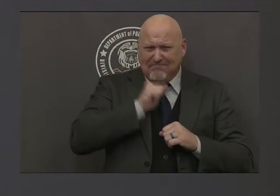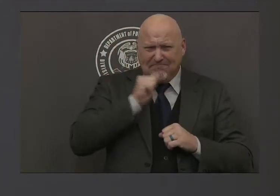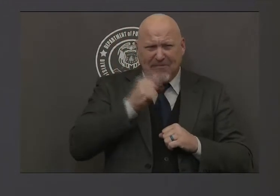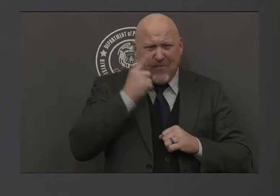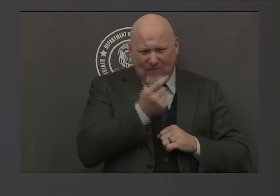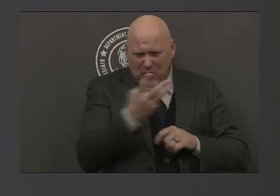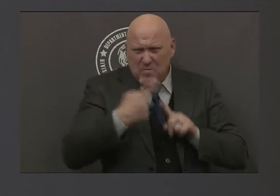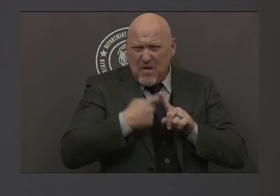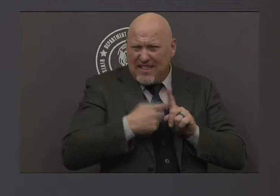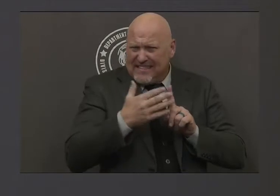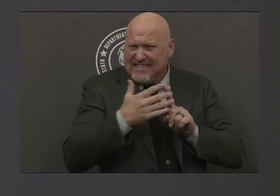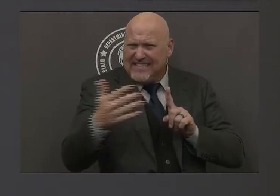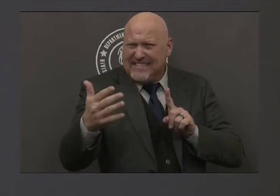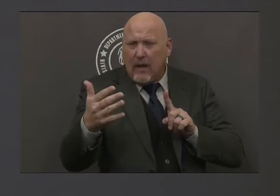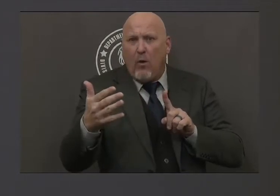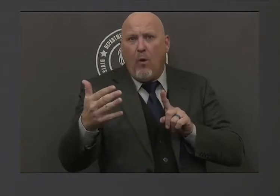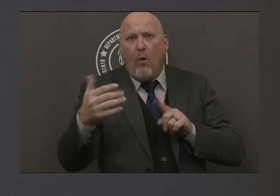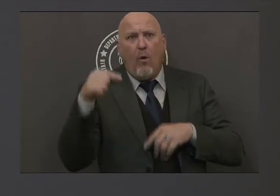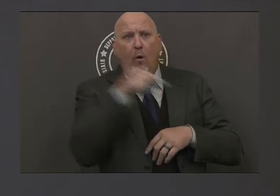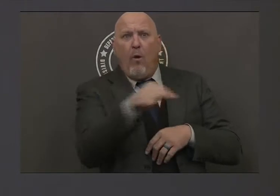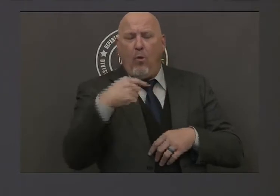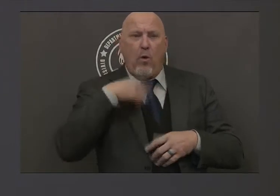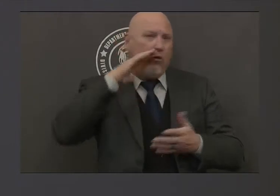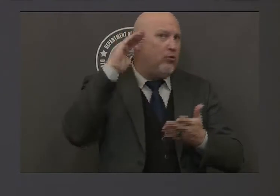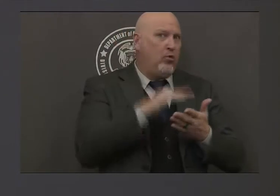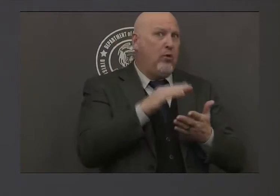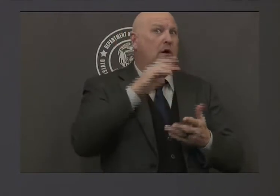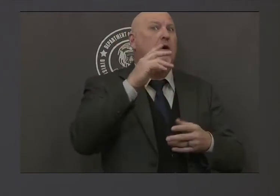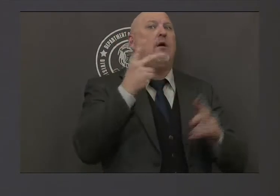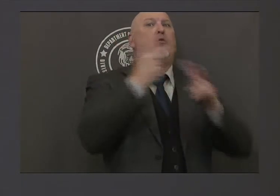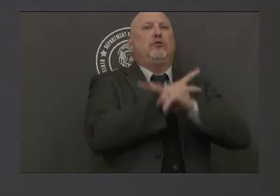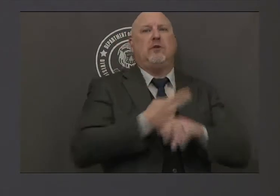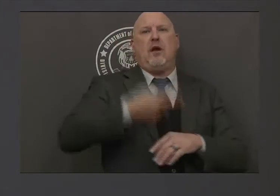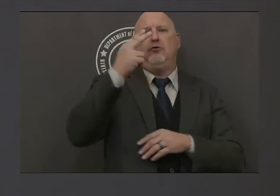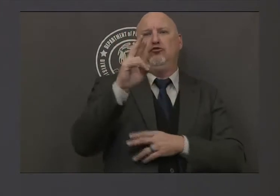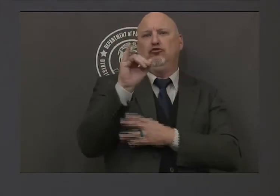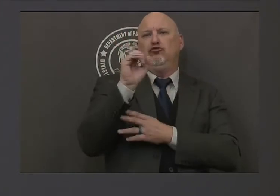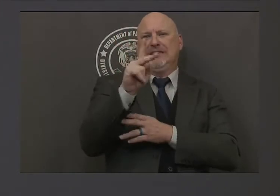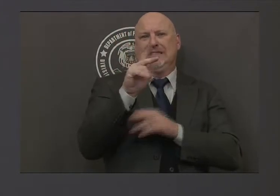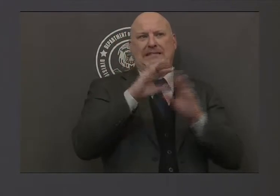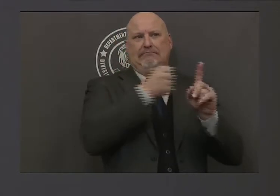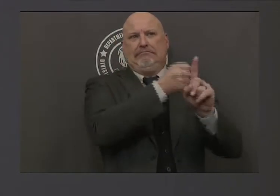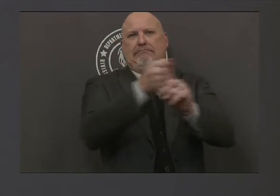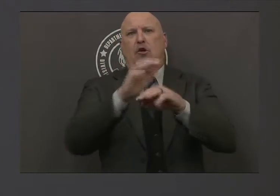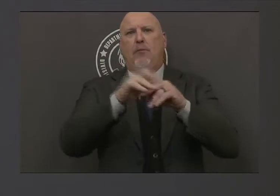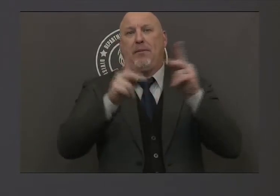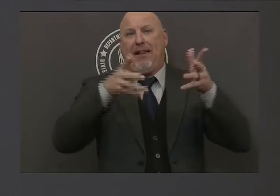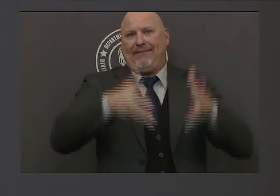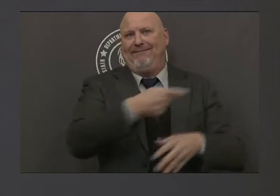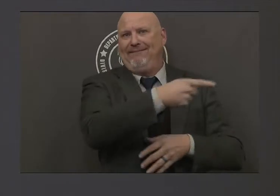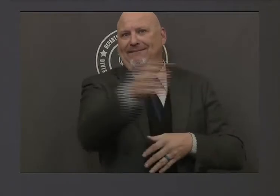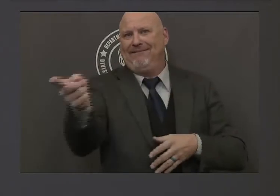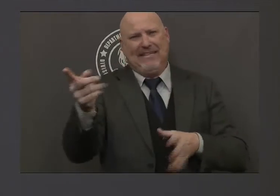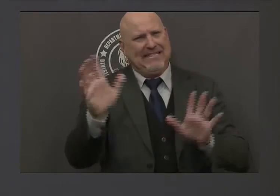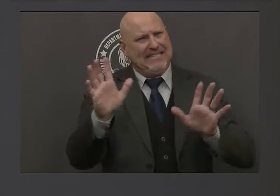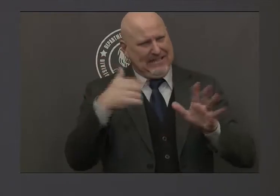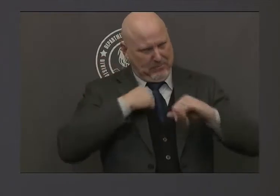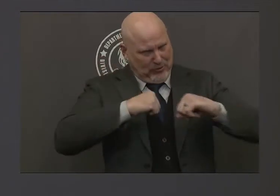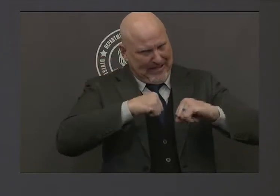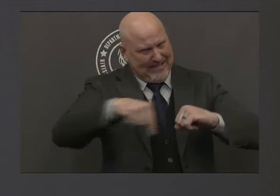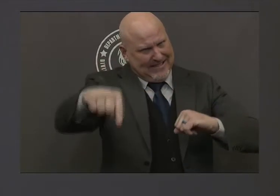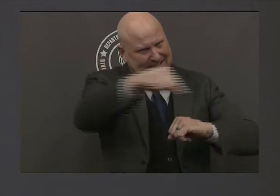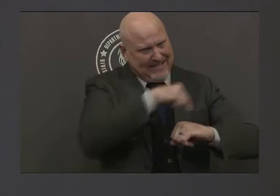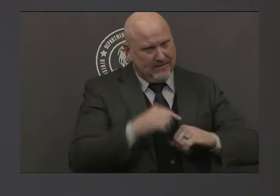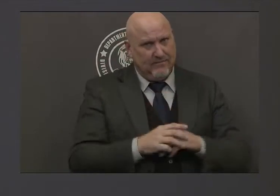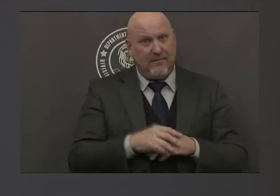to all of us. And certainly proper hygiene as we work together. The vaccine gives us hope that we